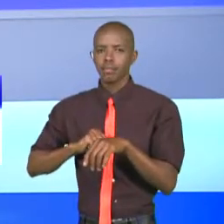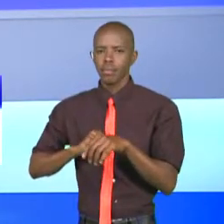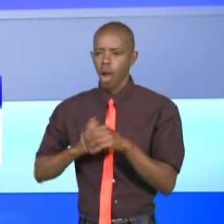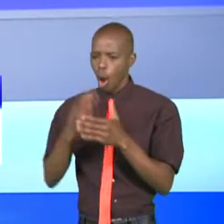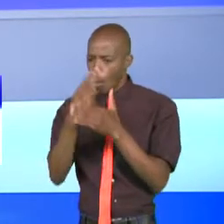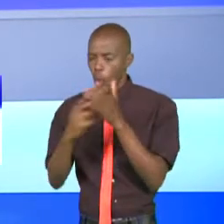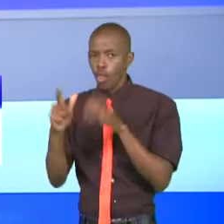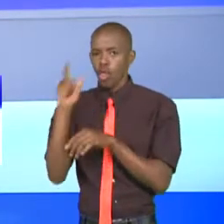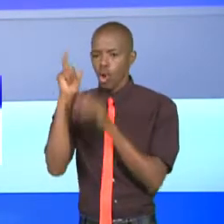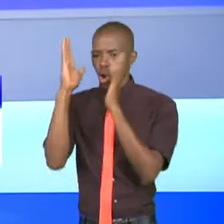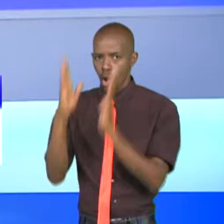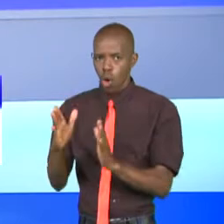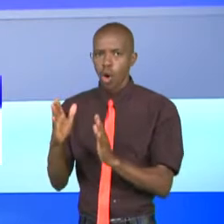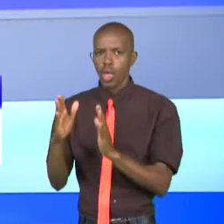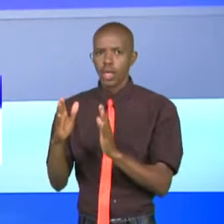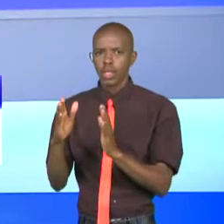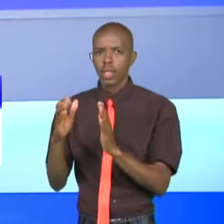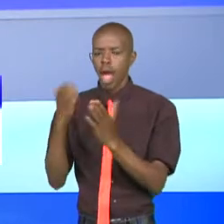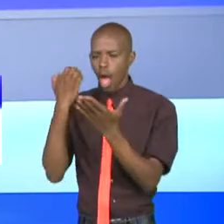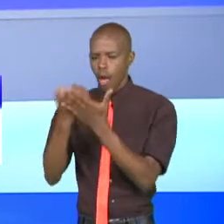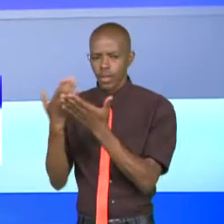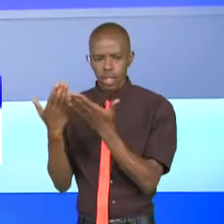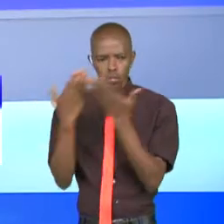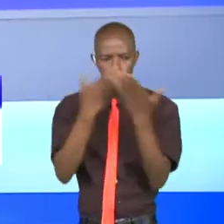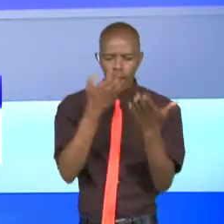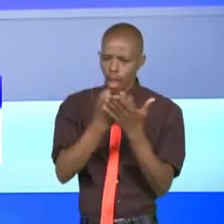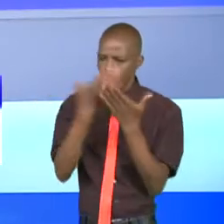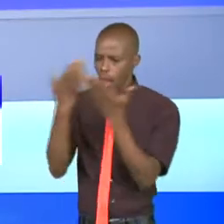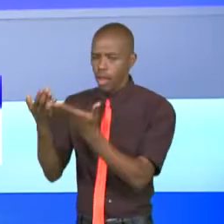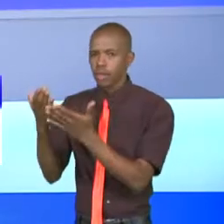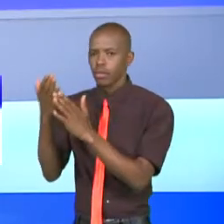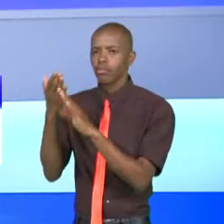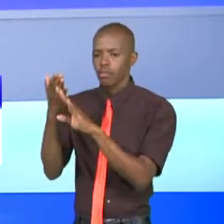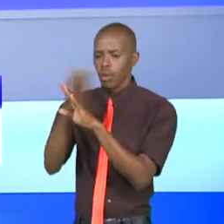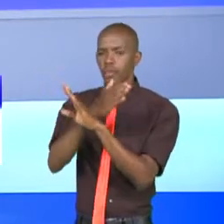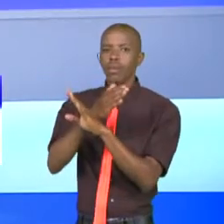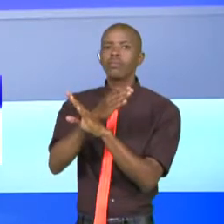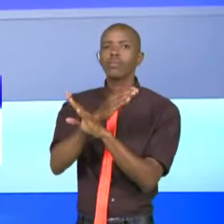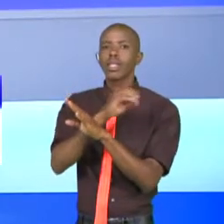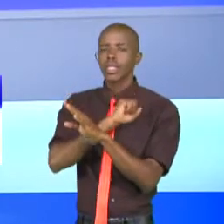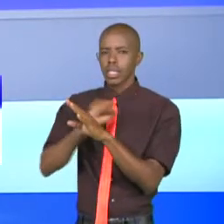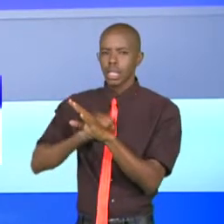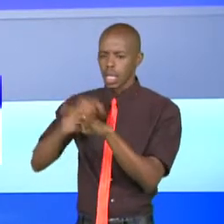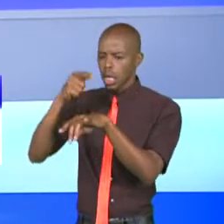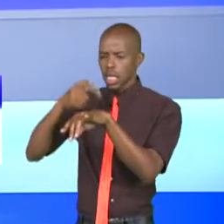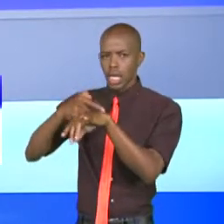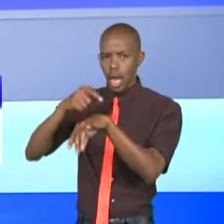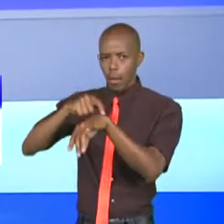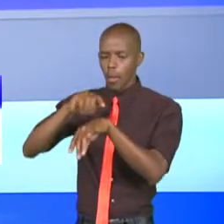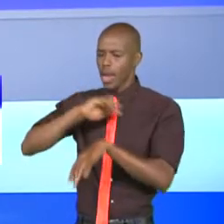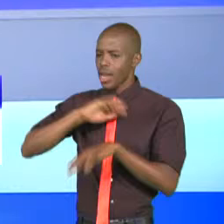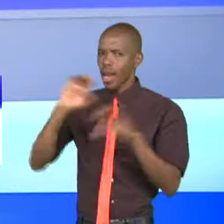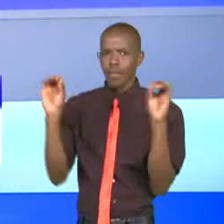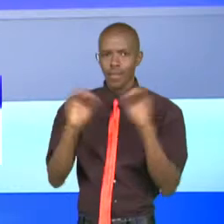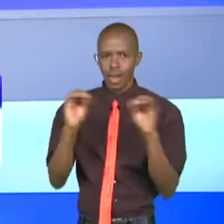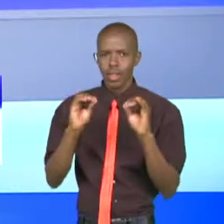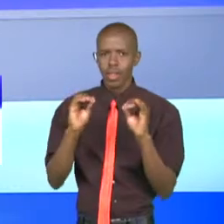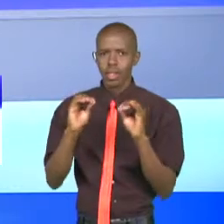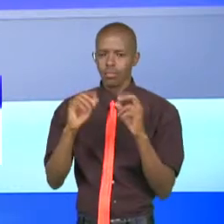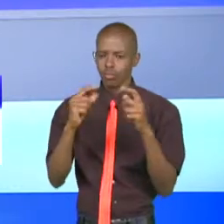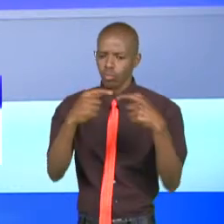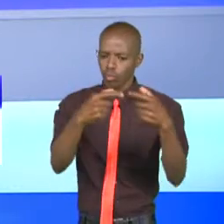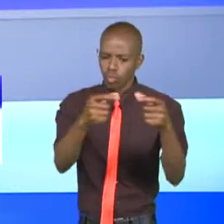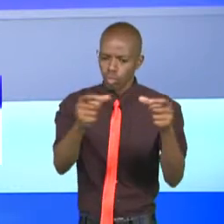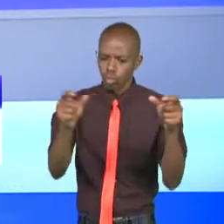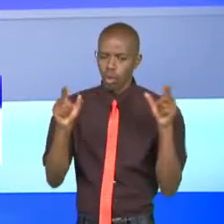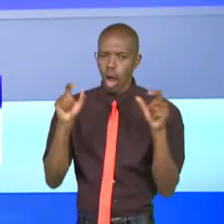sides of the divide have been submitting their evidence before the Senate. However, issues of lack of time have come up severally at the plenary, and after